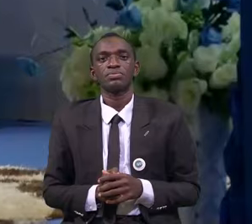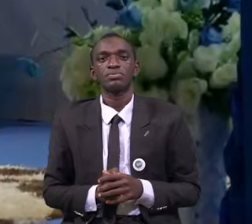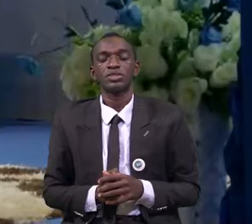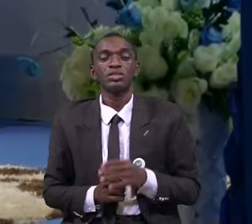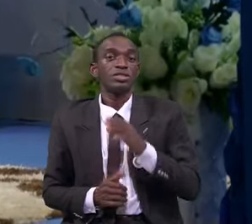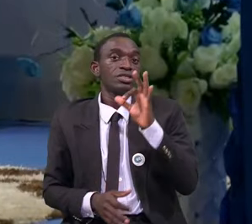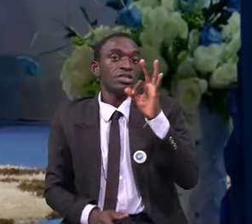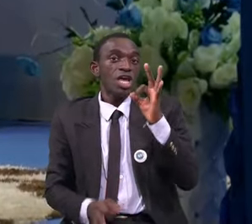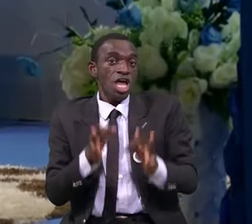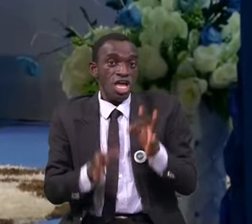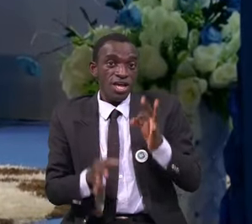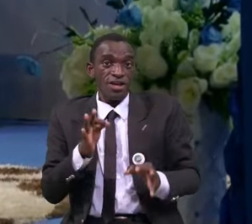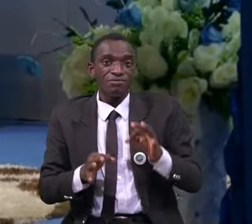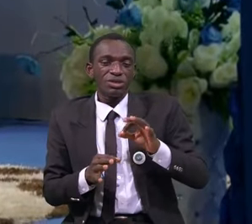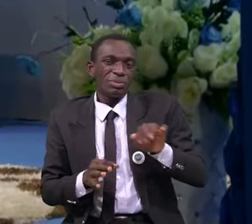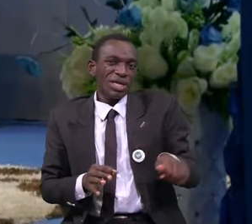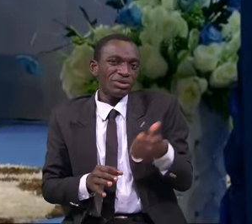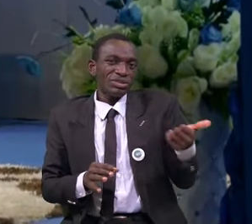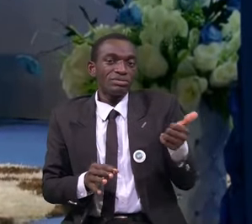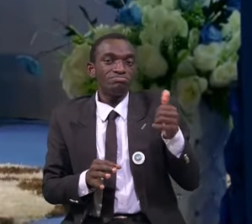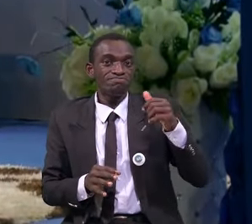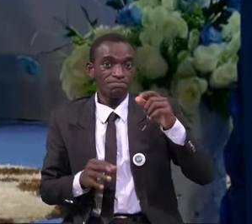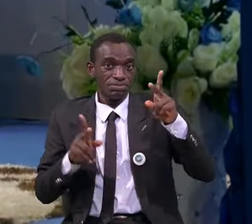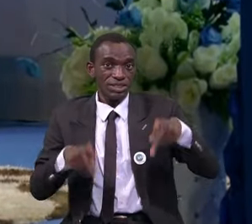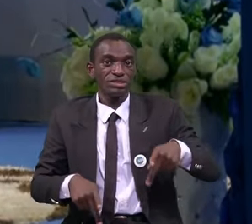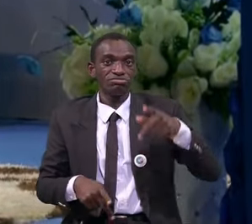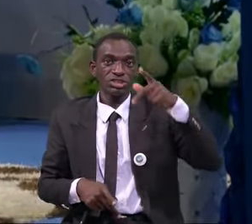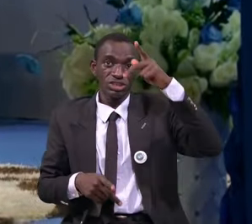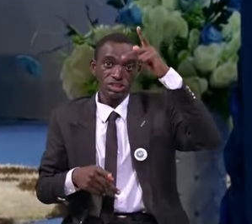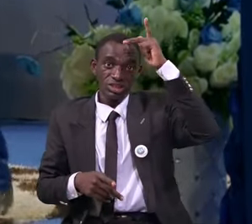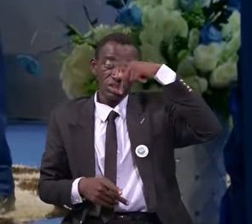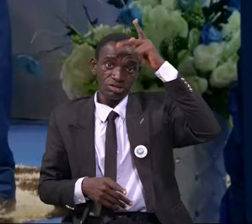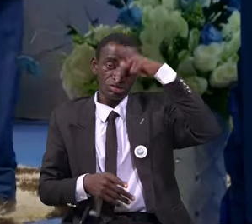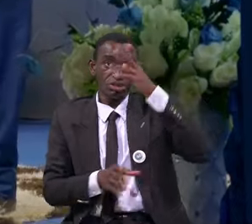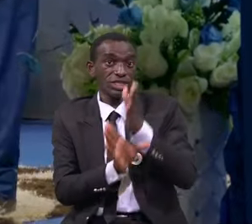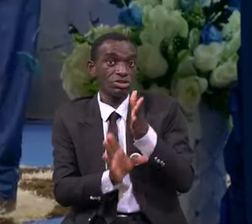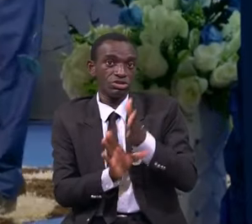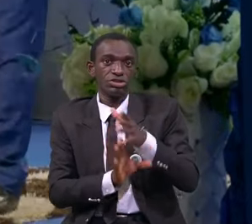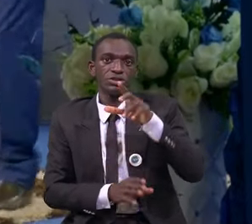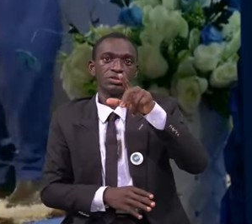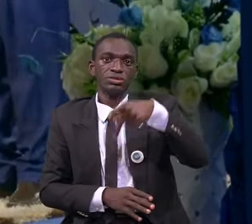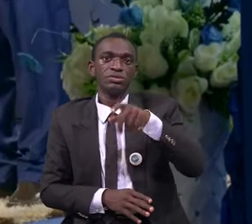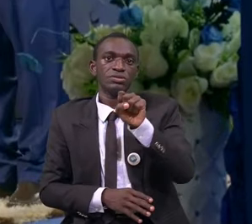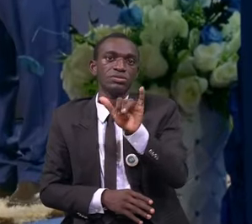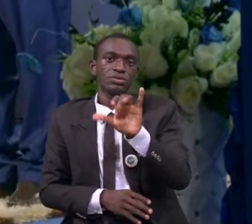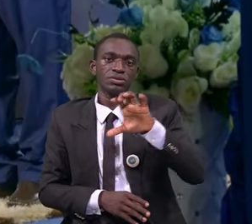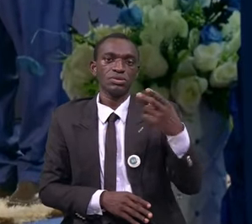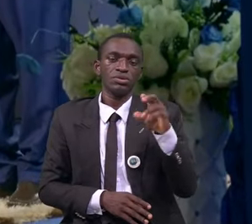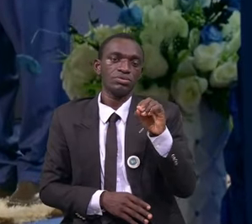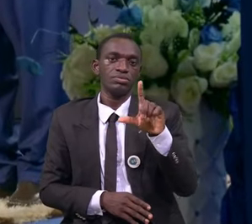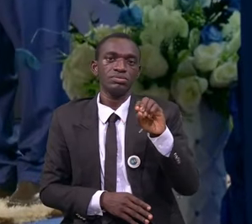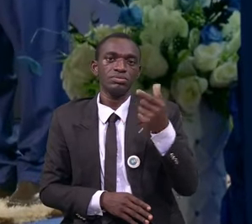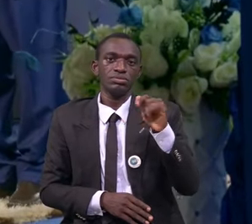If a psychologist had been there, he would have told us the mind